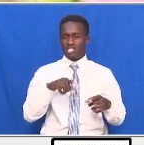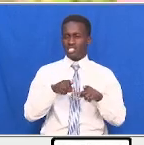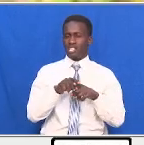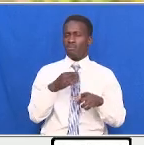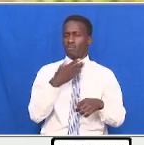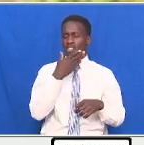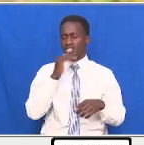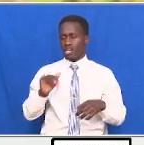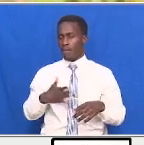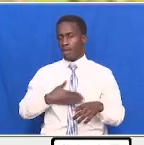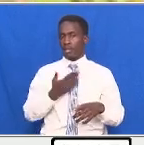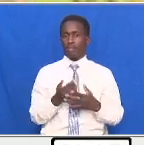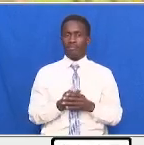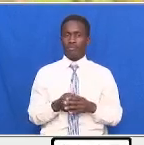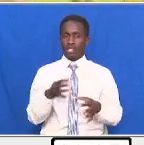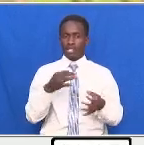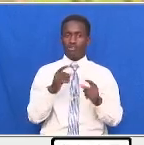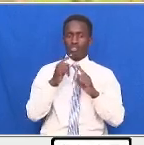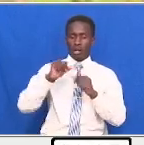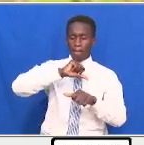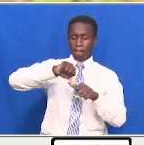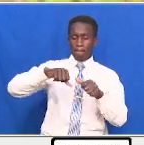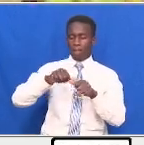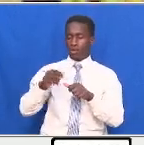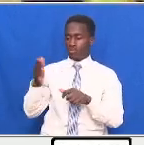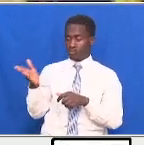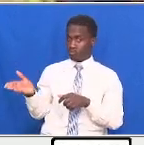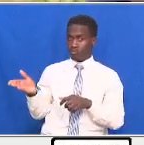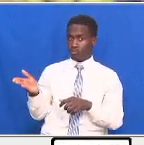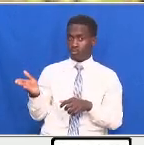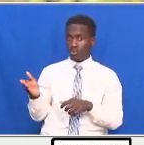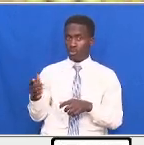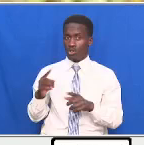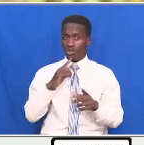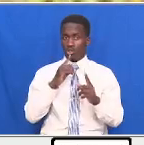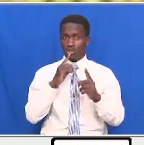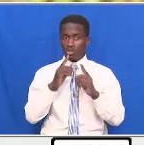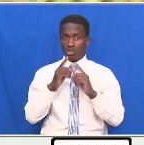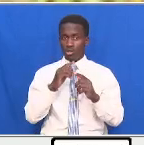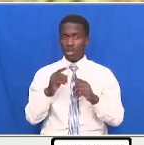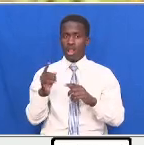Willis, if I were to talk about him, I would talk till cows come back